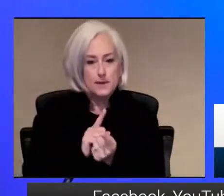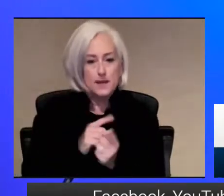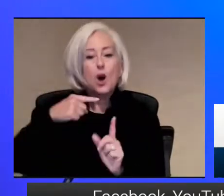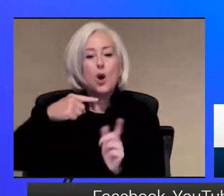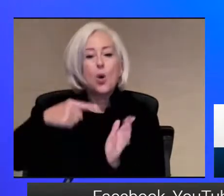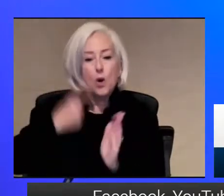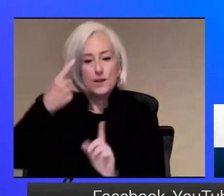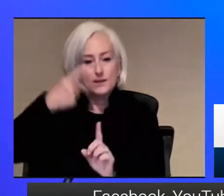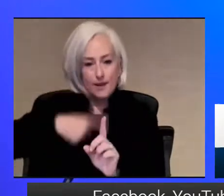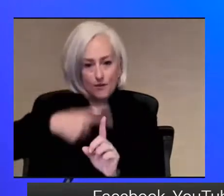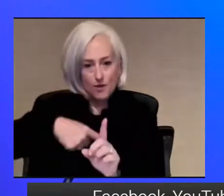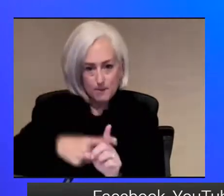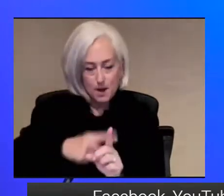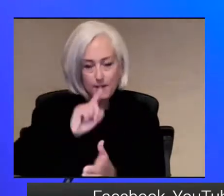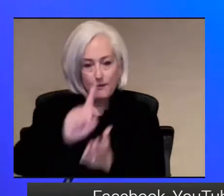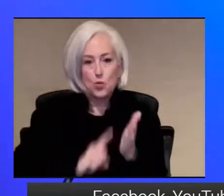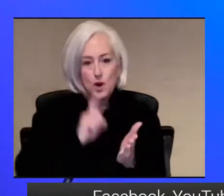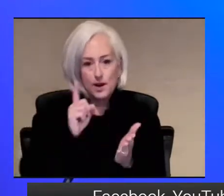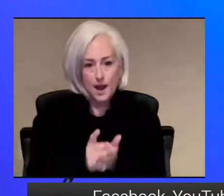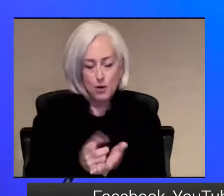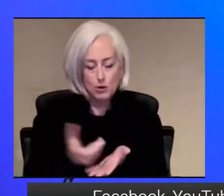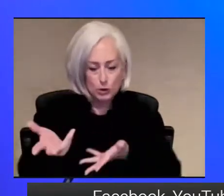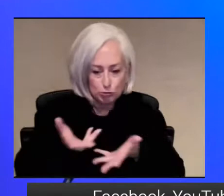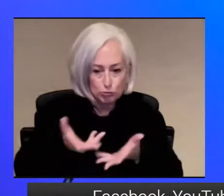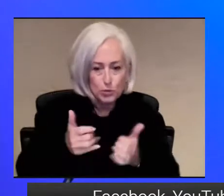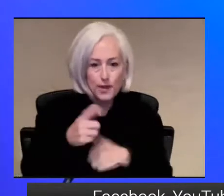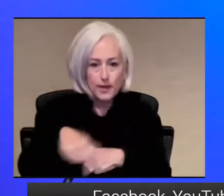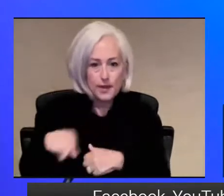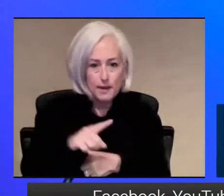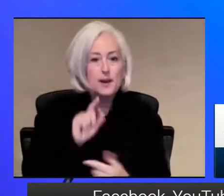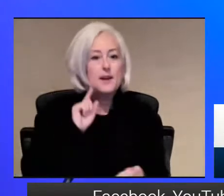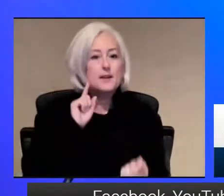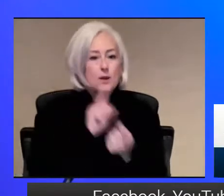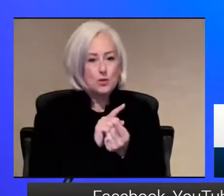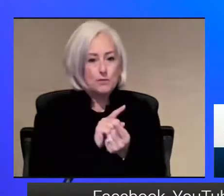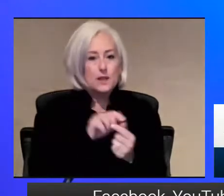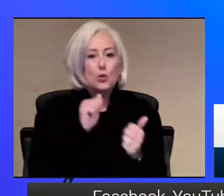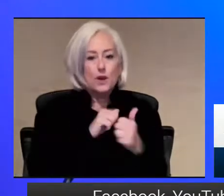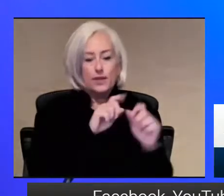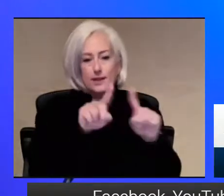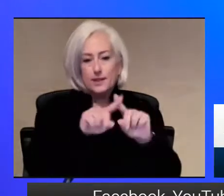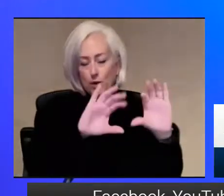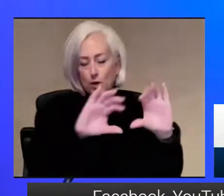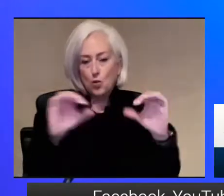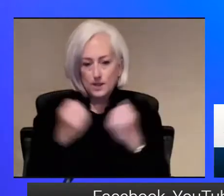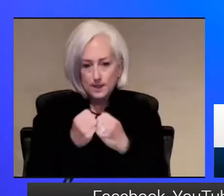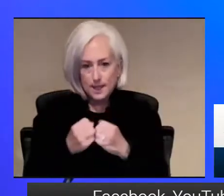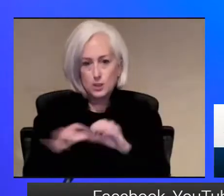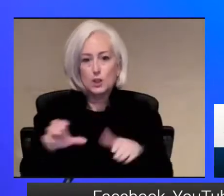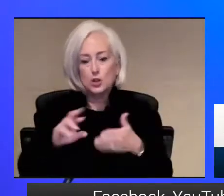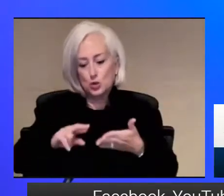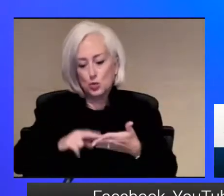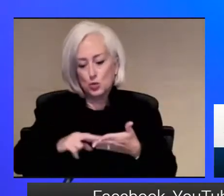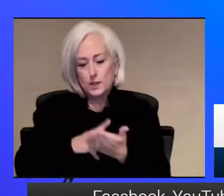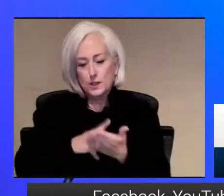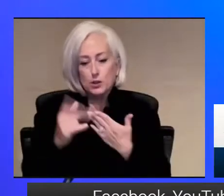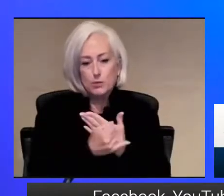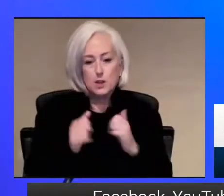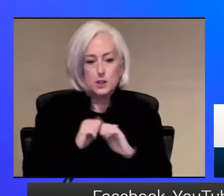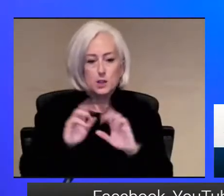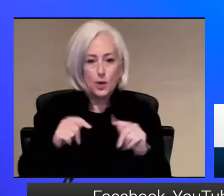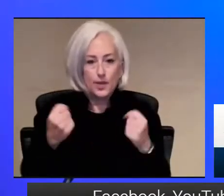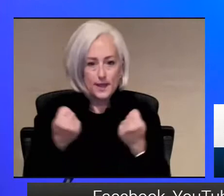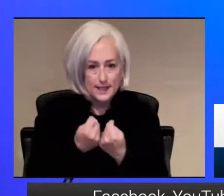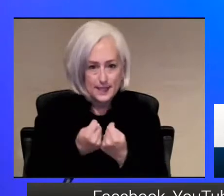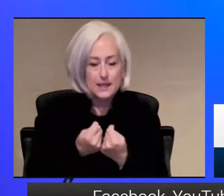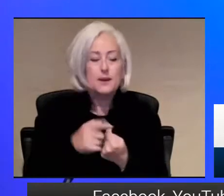community organizations. So they're going to be meeting with them. They're going to be doing research projects with the research team, which is going to be mentor team